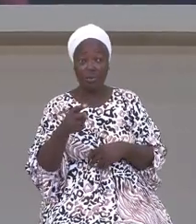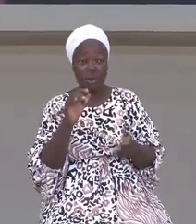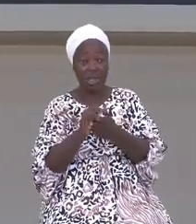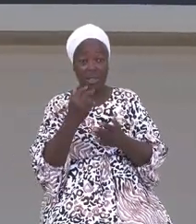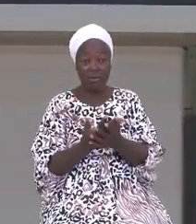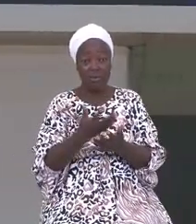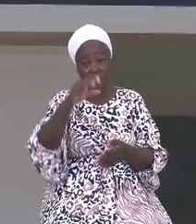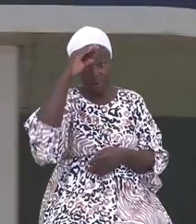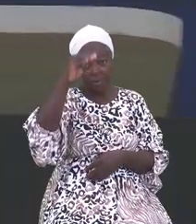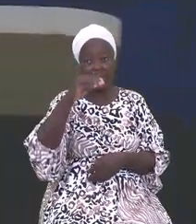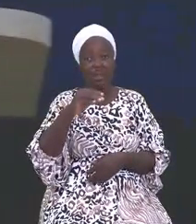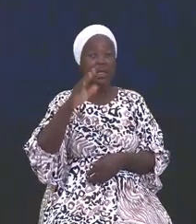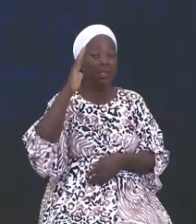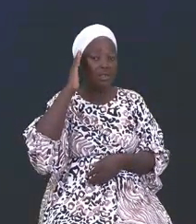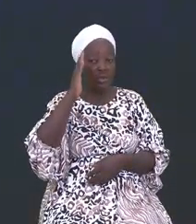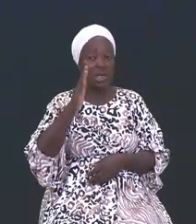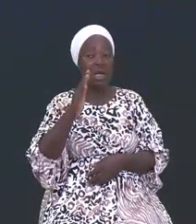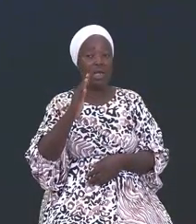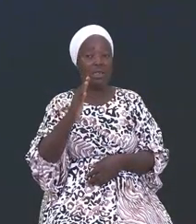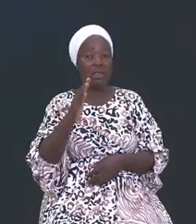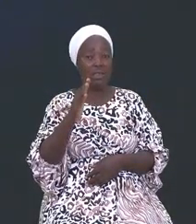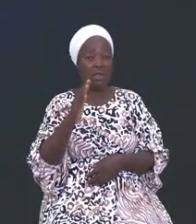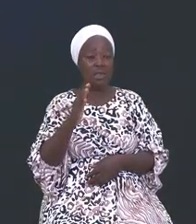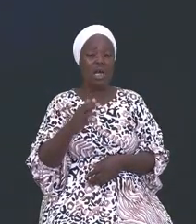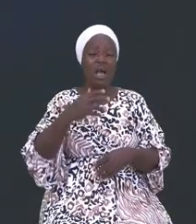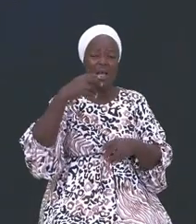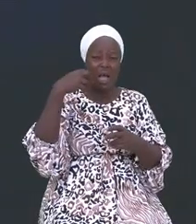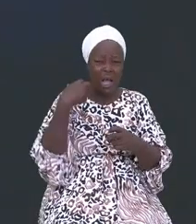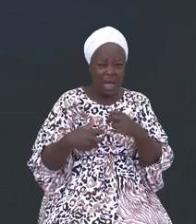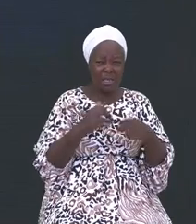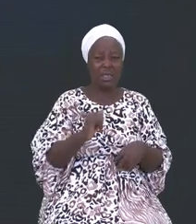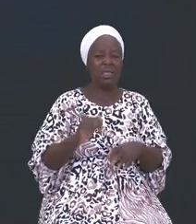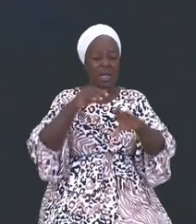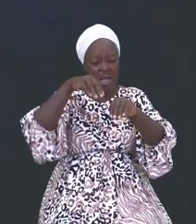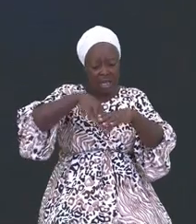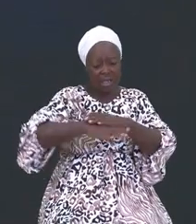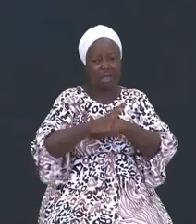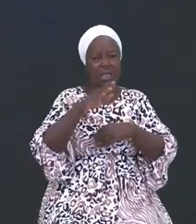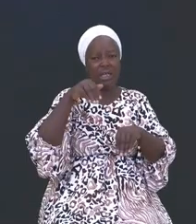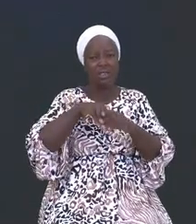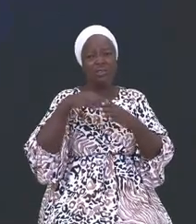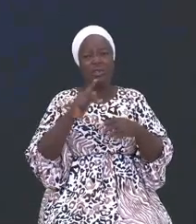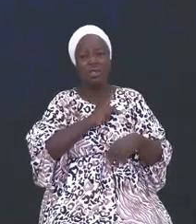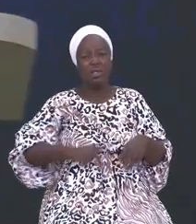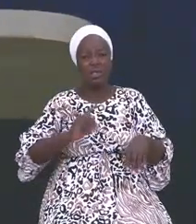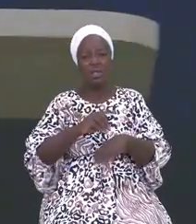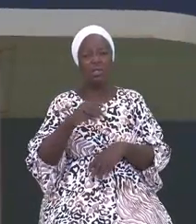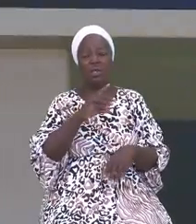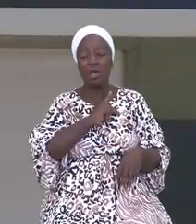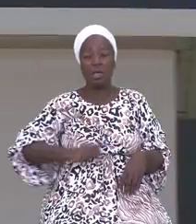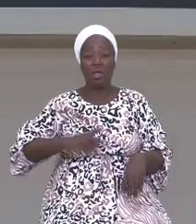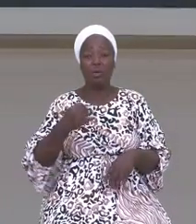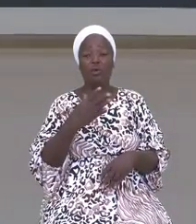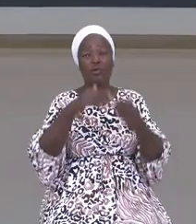rich man shall hardly enter into the kingdom of heaven. In verse